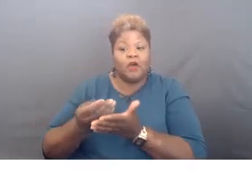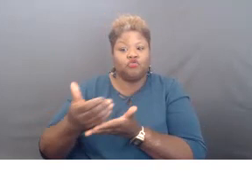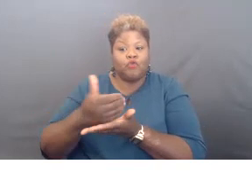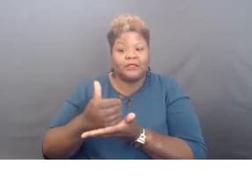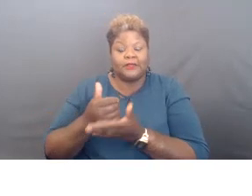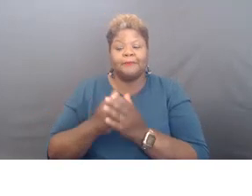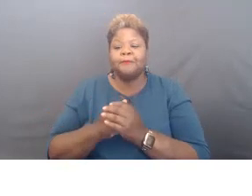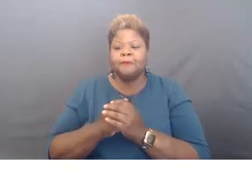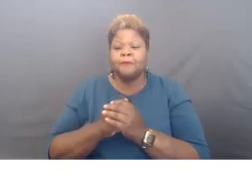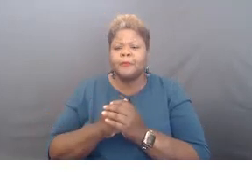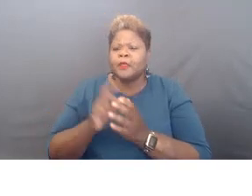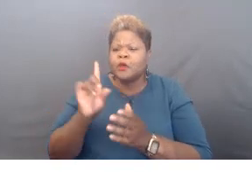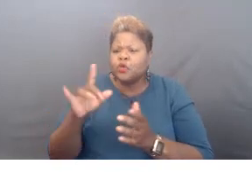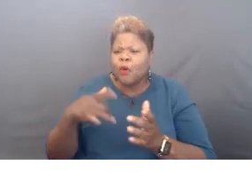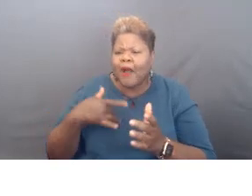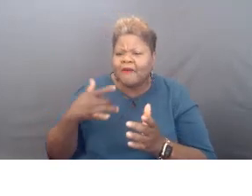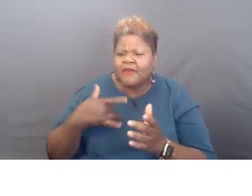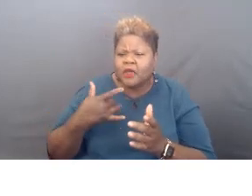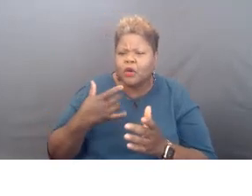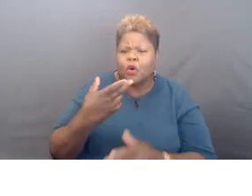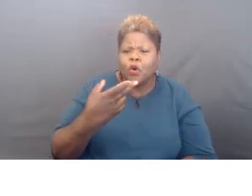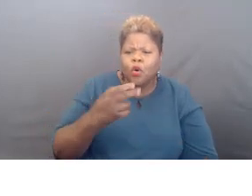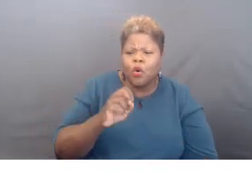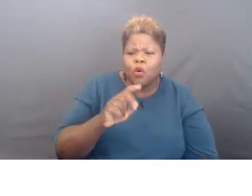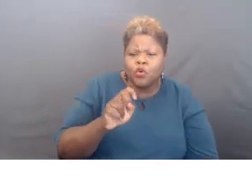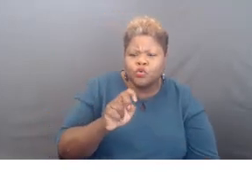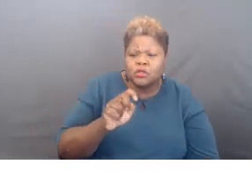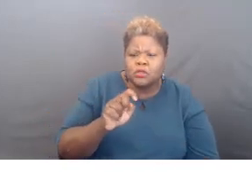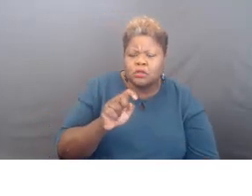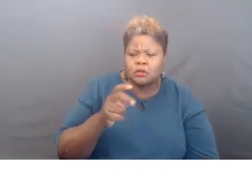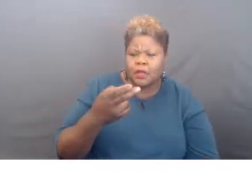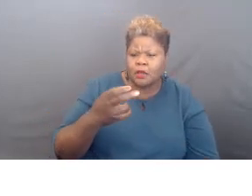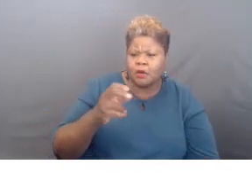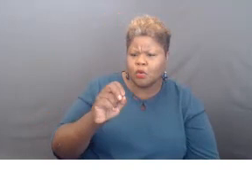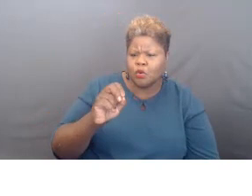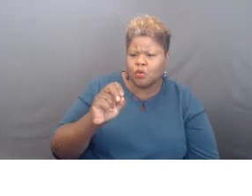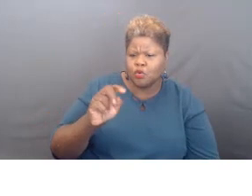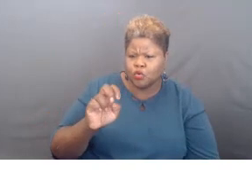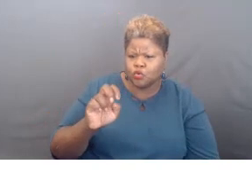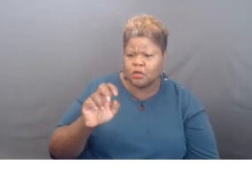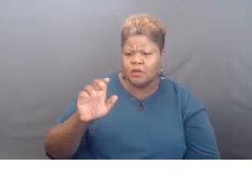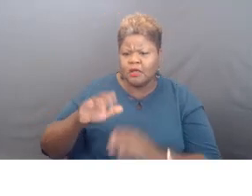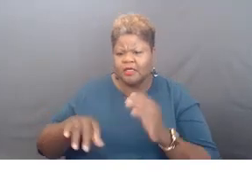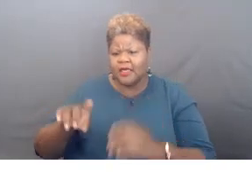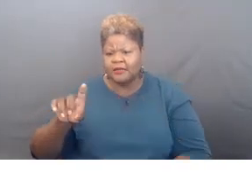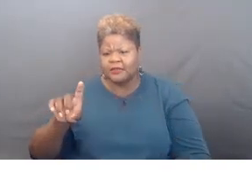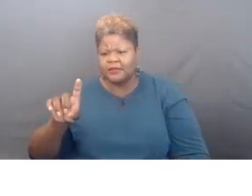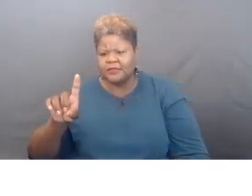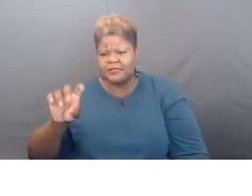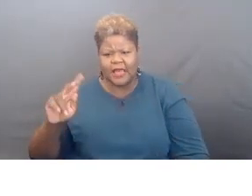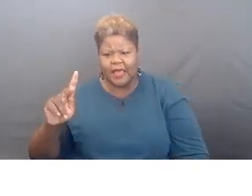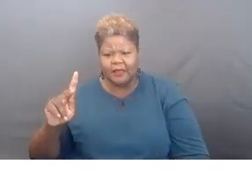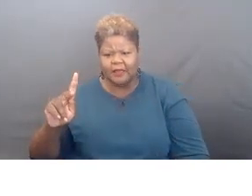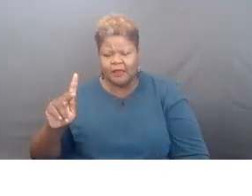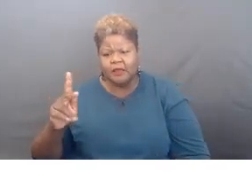Do I feel Hootsuite is more accessible than TweetDeck? I feel as though both of those are a pain in the behind.